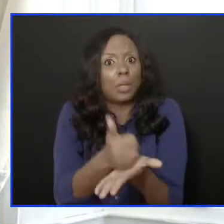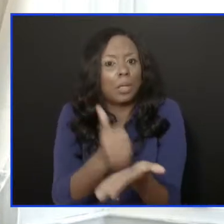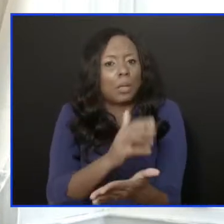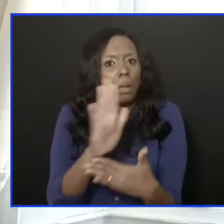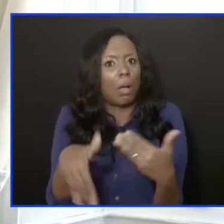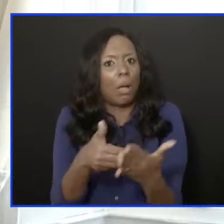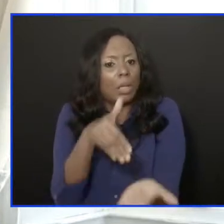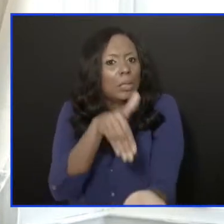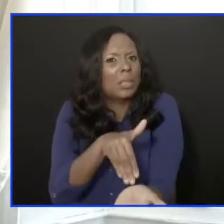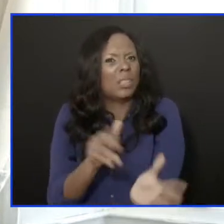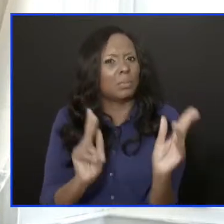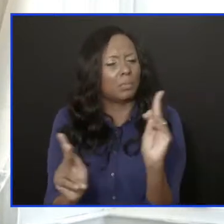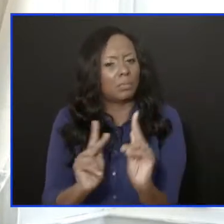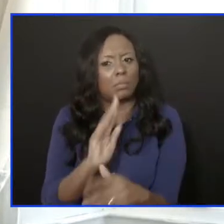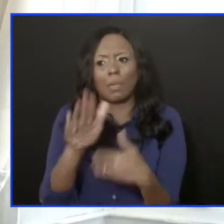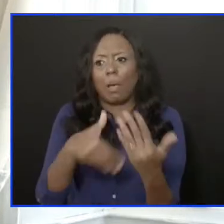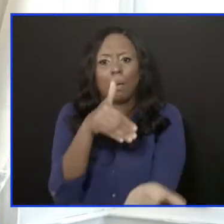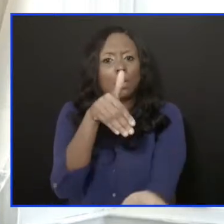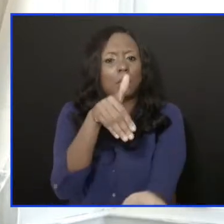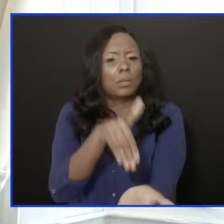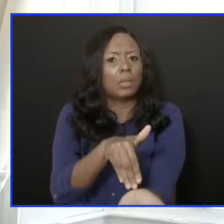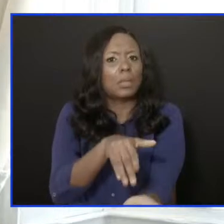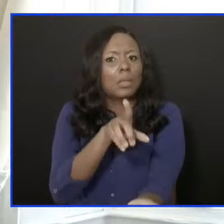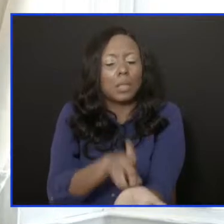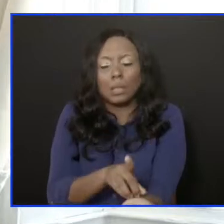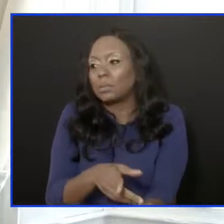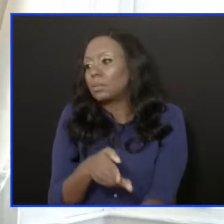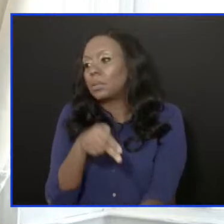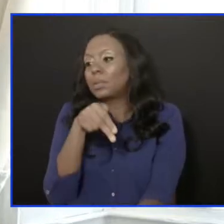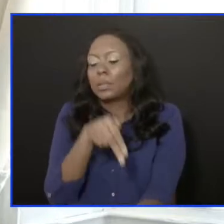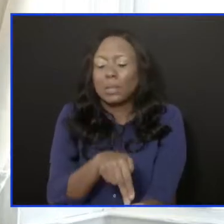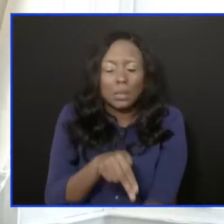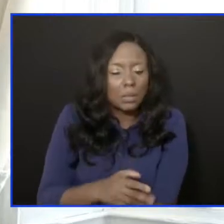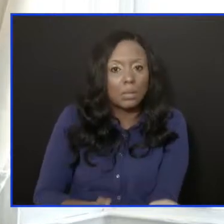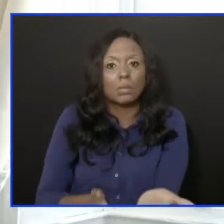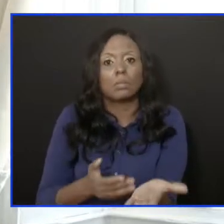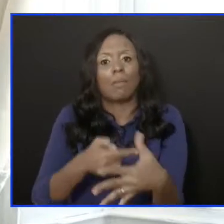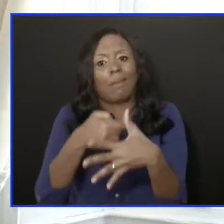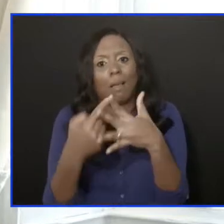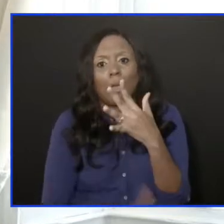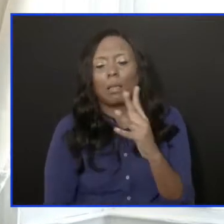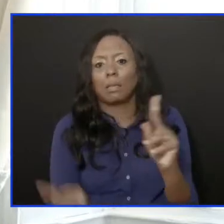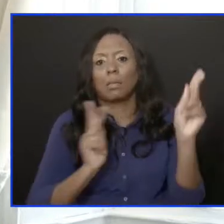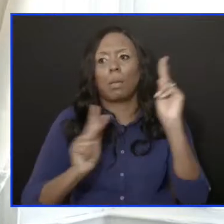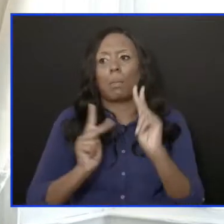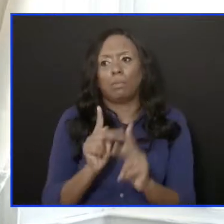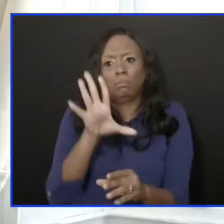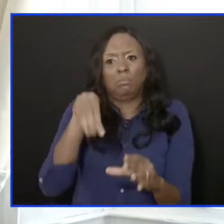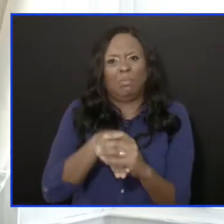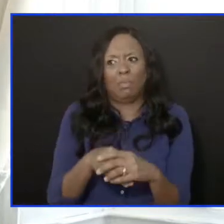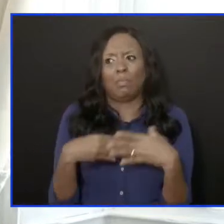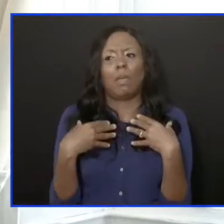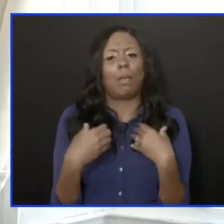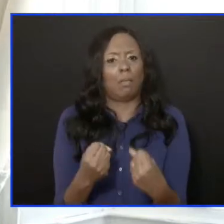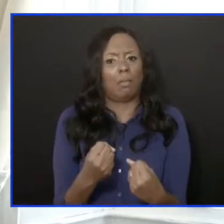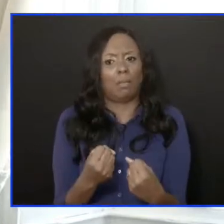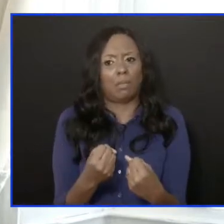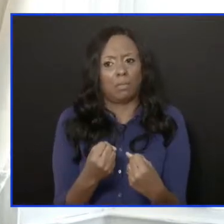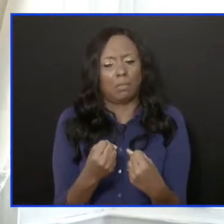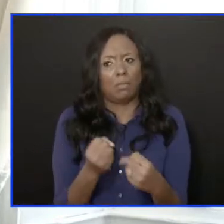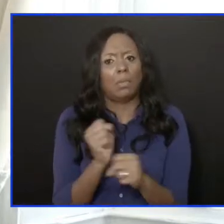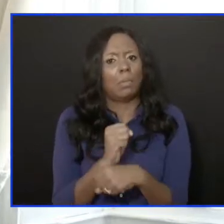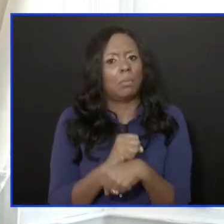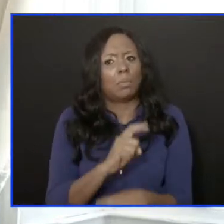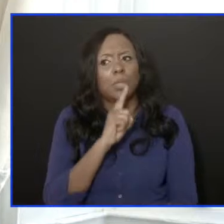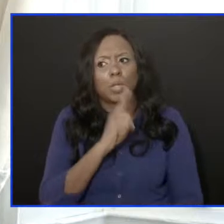who are working across the system. You need to help all the nurses, all the housekeepers, all the individuals who are working across the system in making wrong things